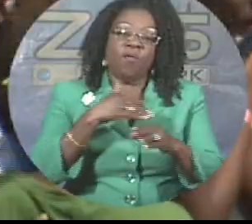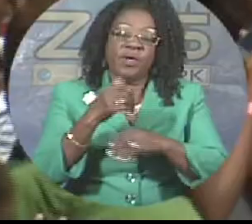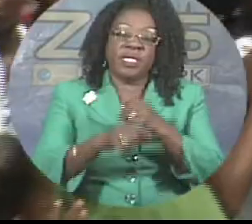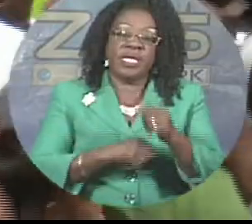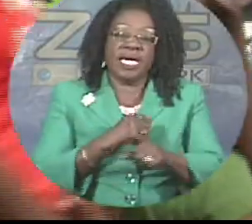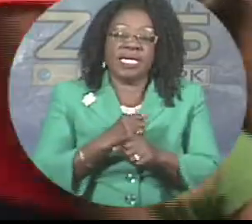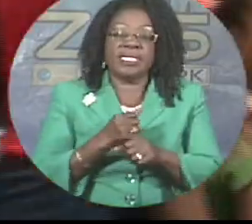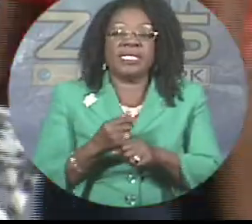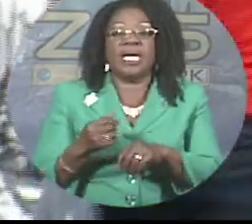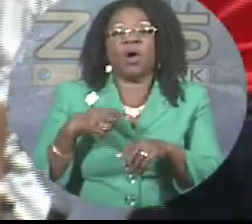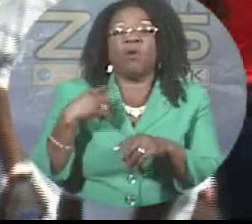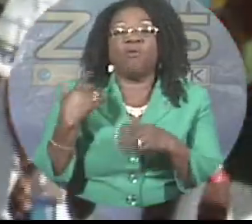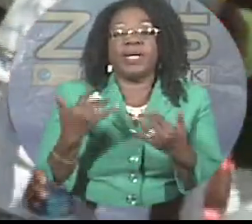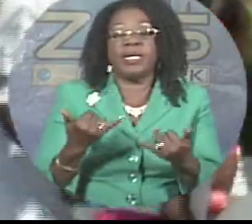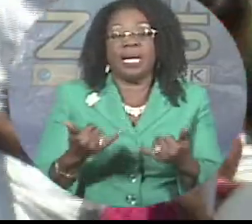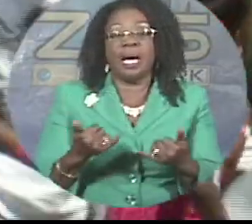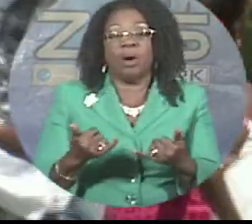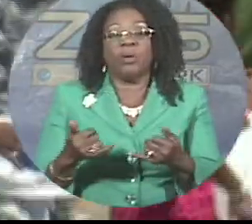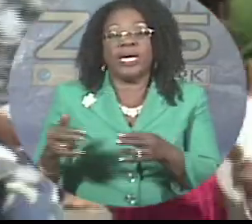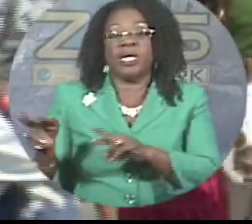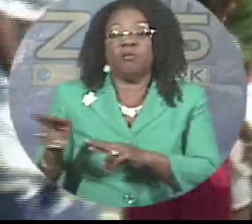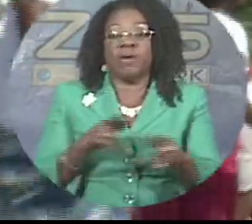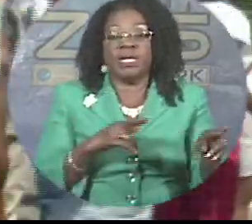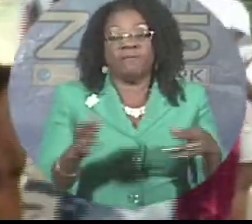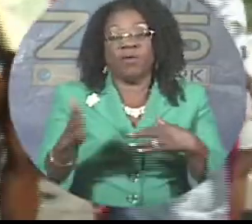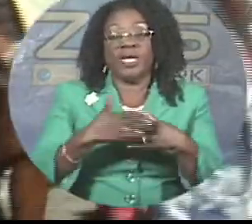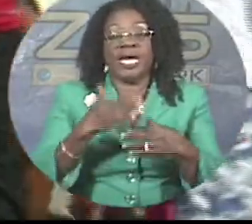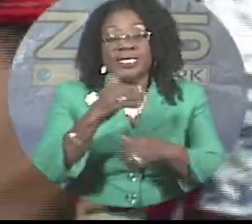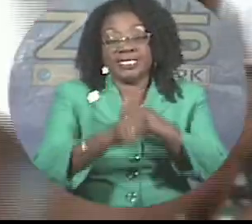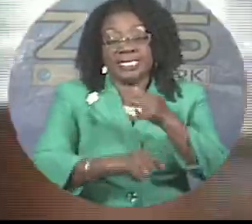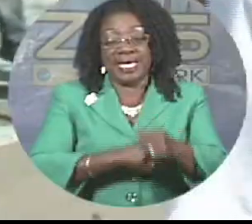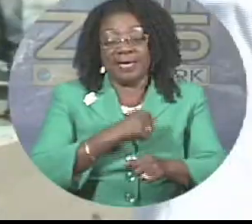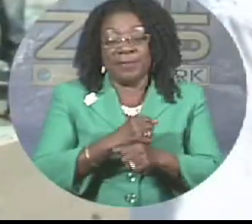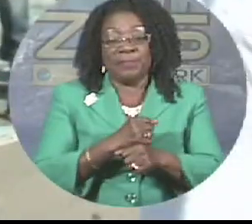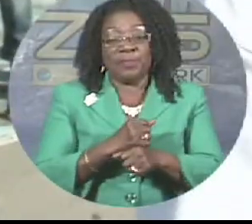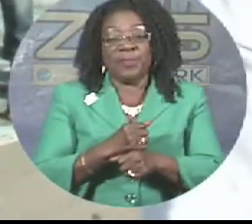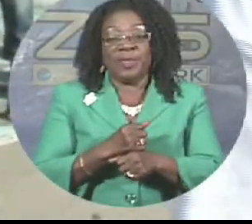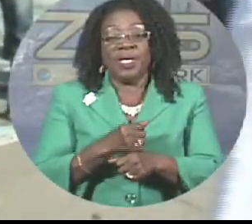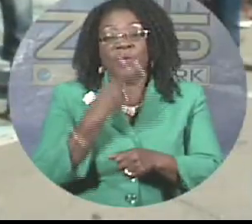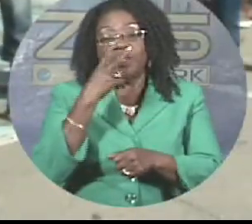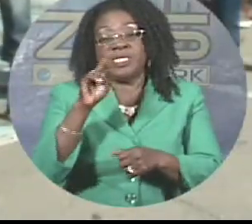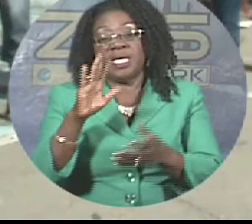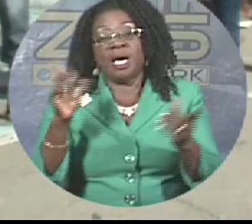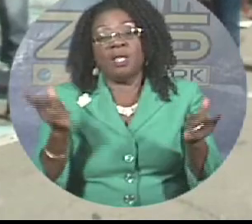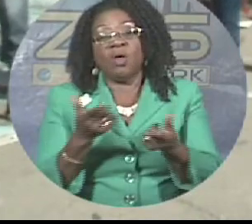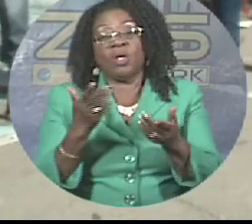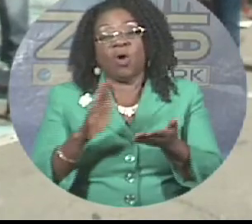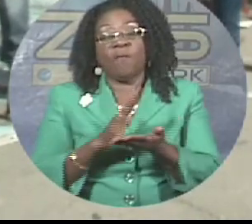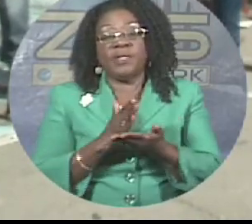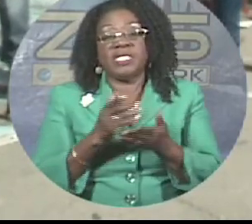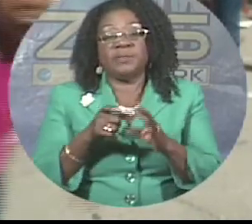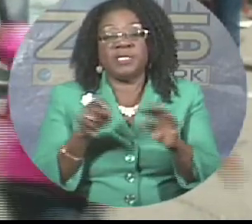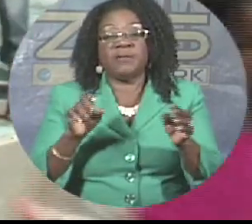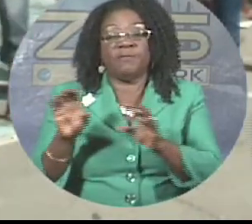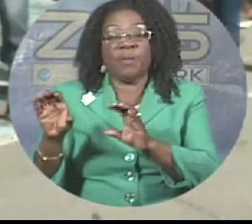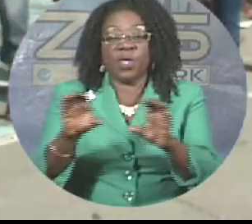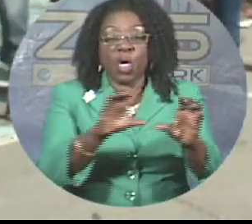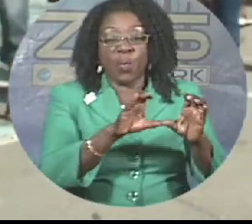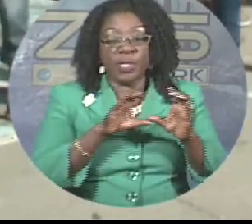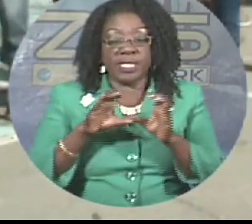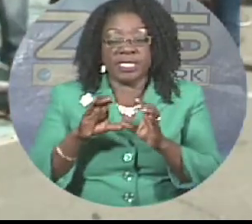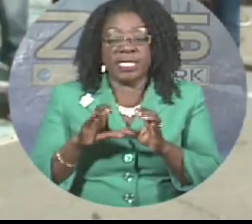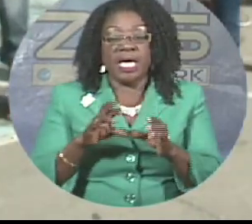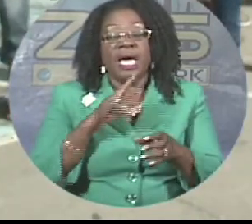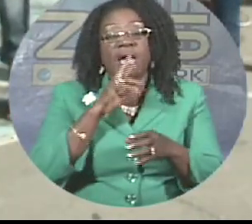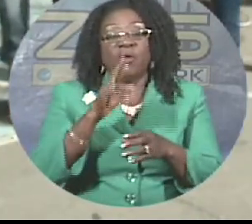are already preparing for the event's 10th anniversary next year. We've seen a lot of participation from the community and really a